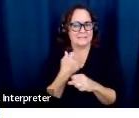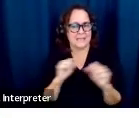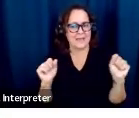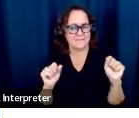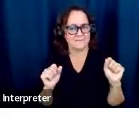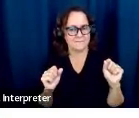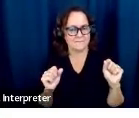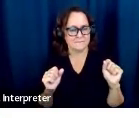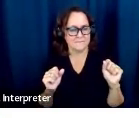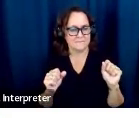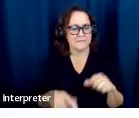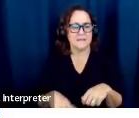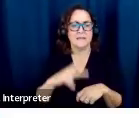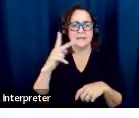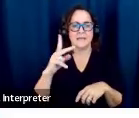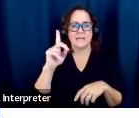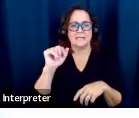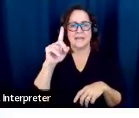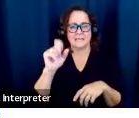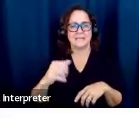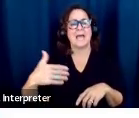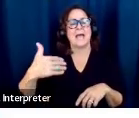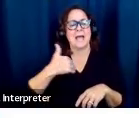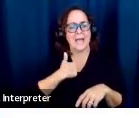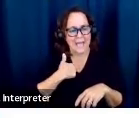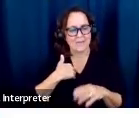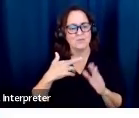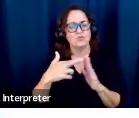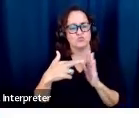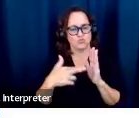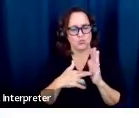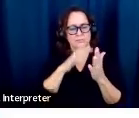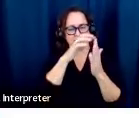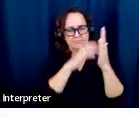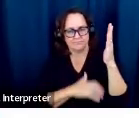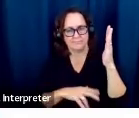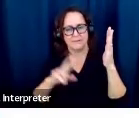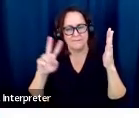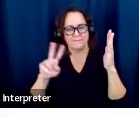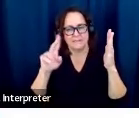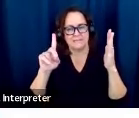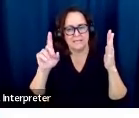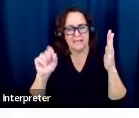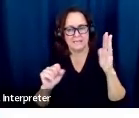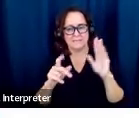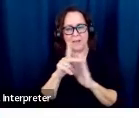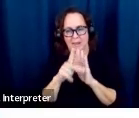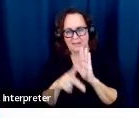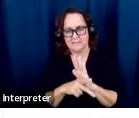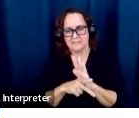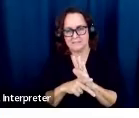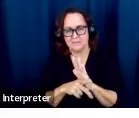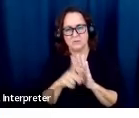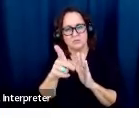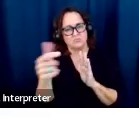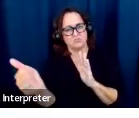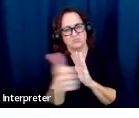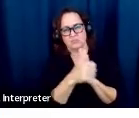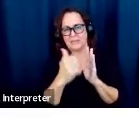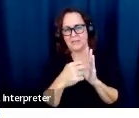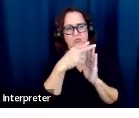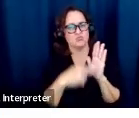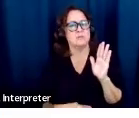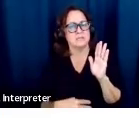on the virtual delivery of services, and on this slide, we have linked the policy for folks to read if they are interested. The responses we included